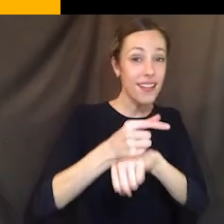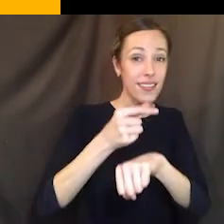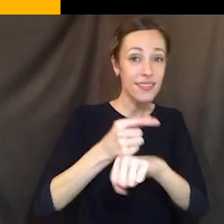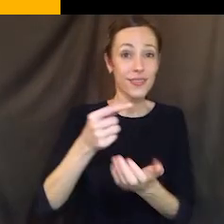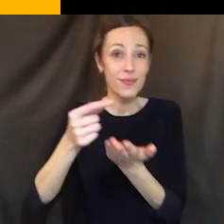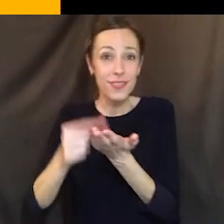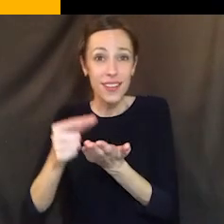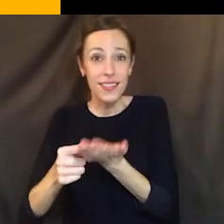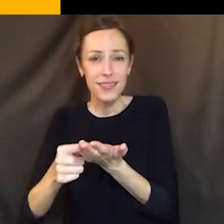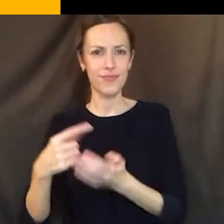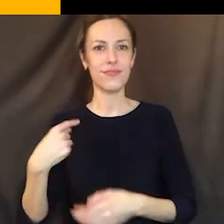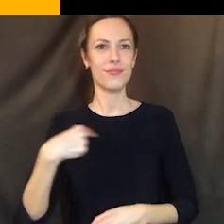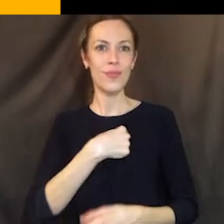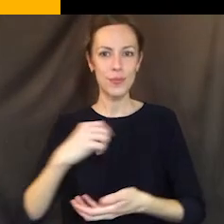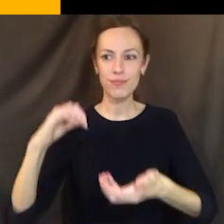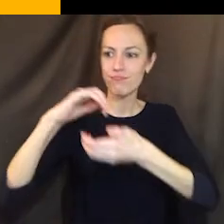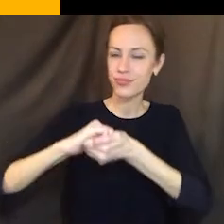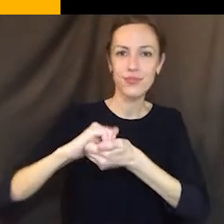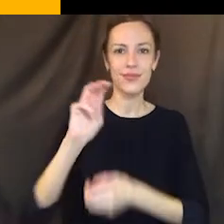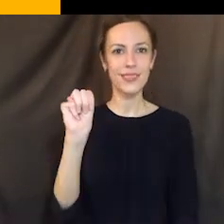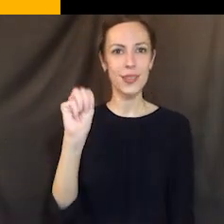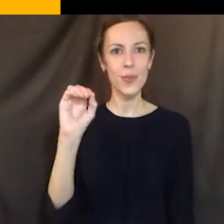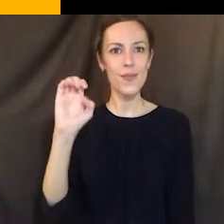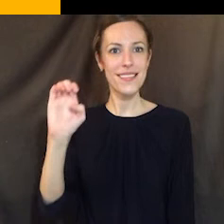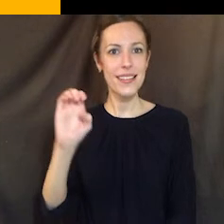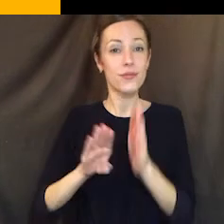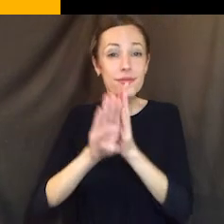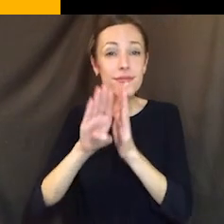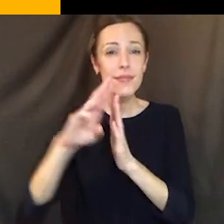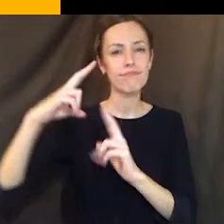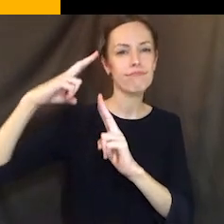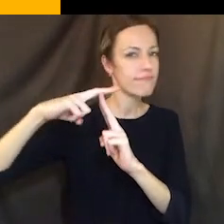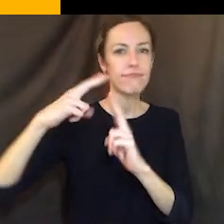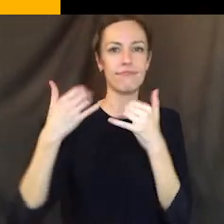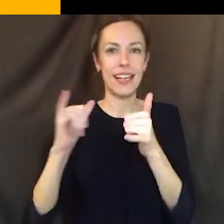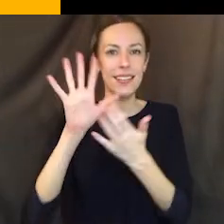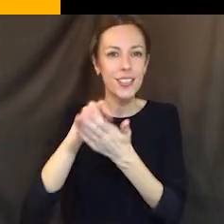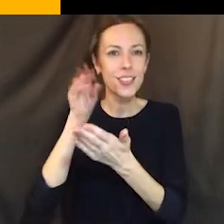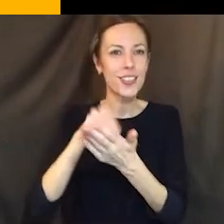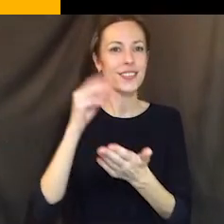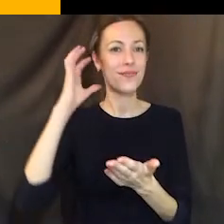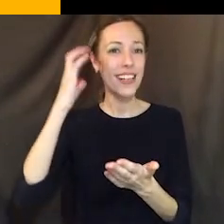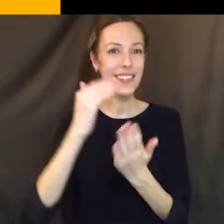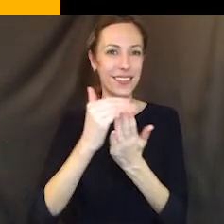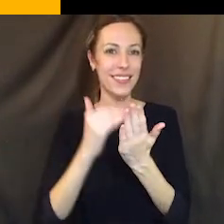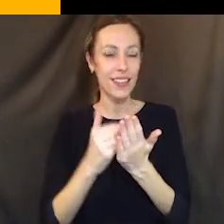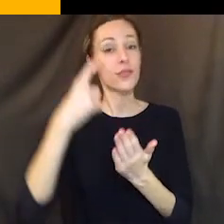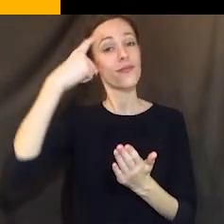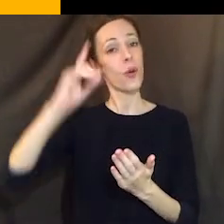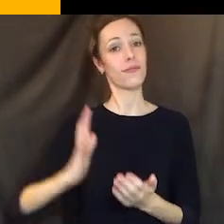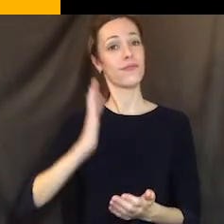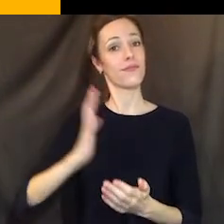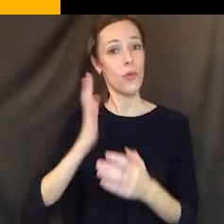In Ghana and Uganda, model playful learning radio lesson plans were jointly prepared with the Ministry of Education for continued